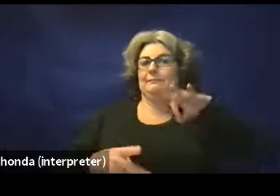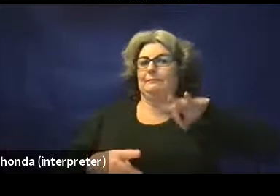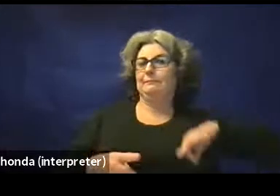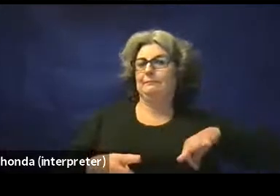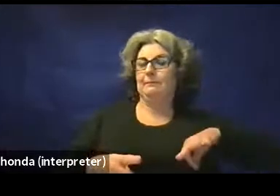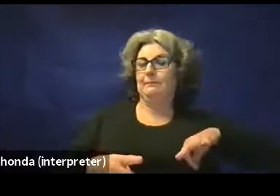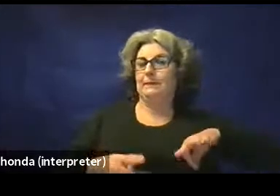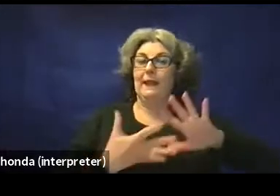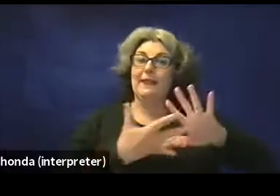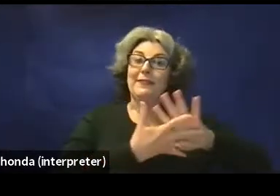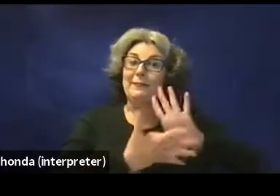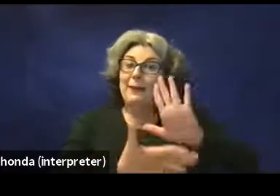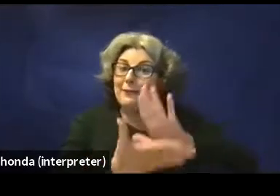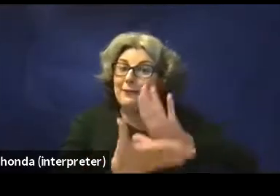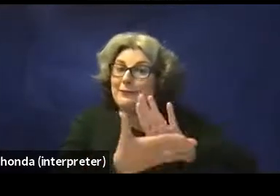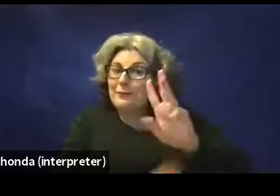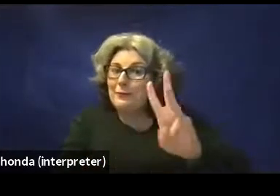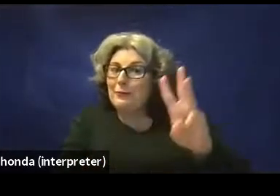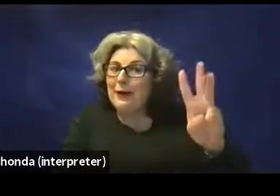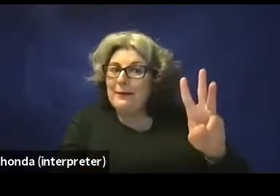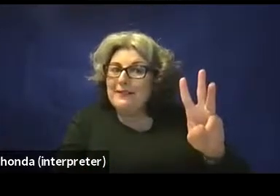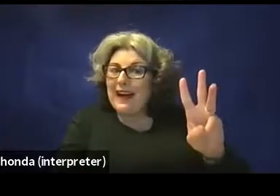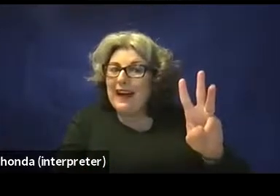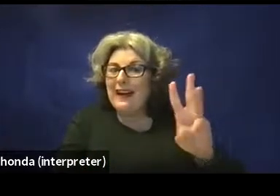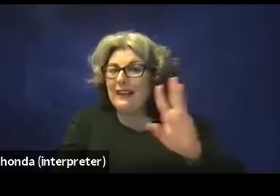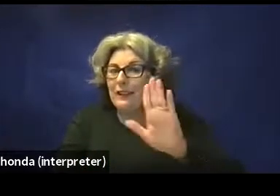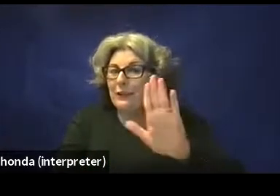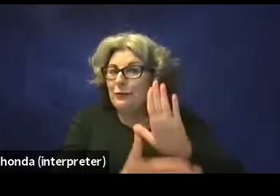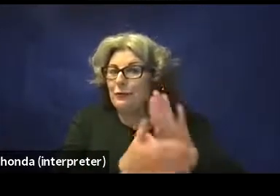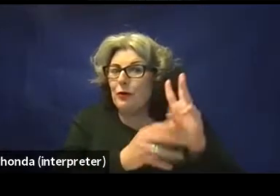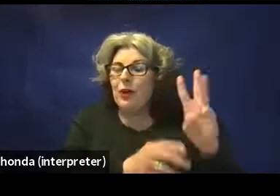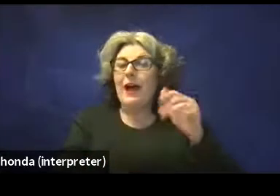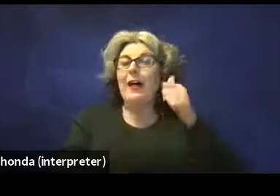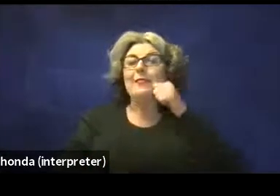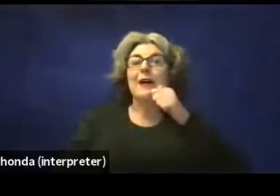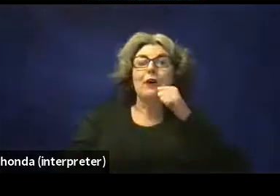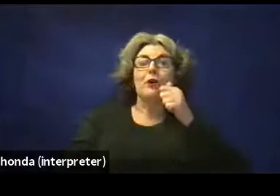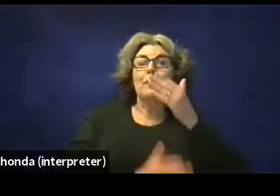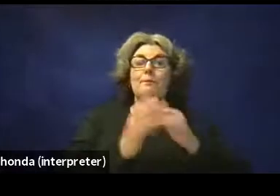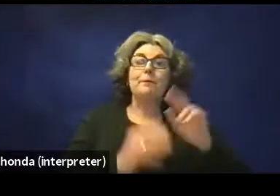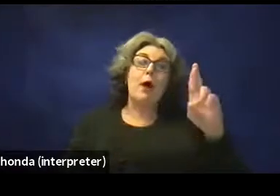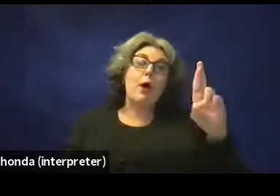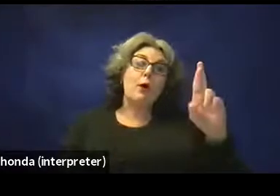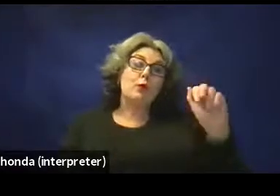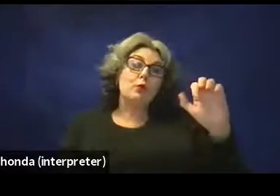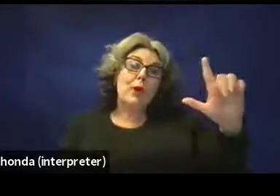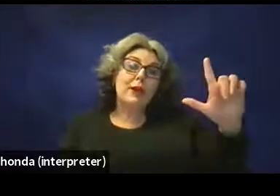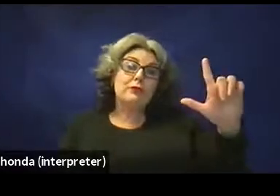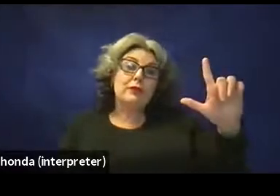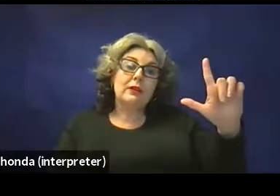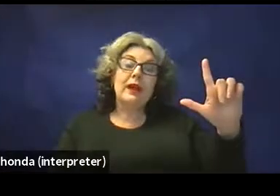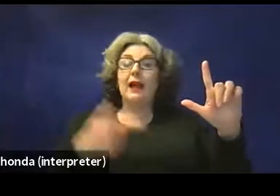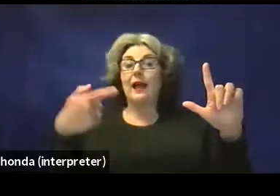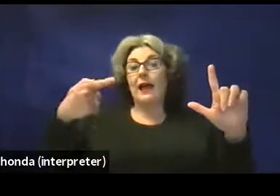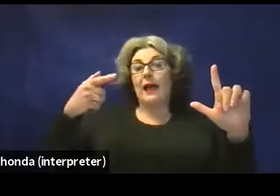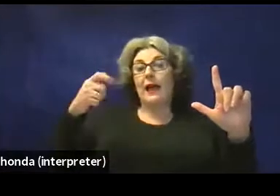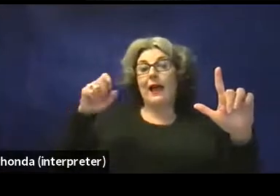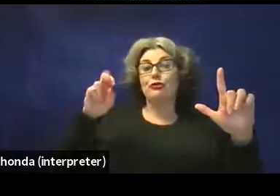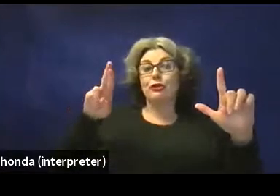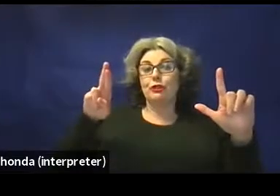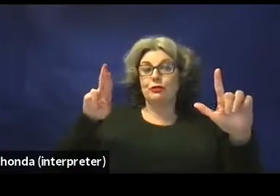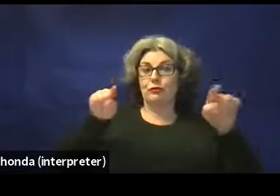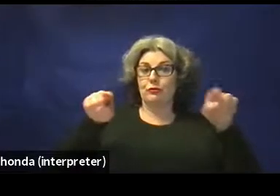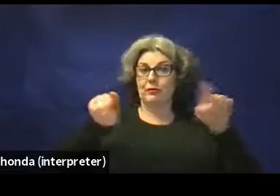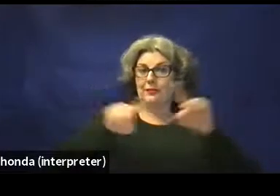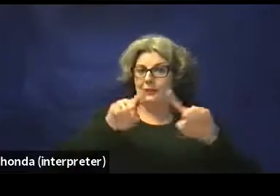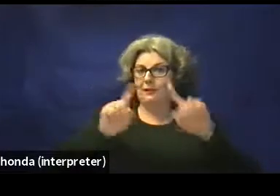the videos about your school's website that I watched, you discuss how girls navigate both their racial and their gender identities, and obviously other